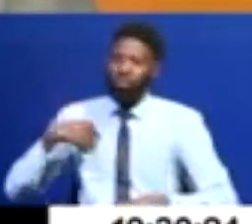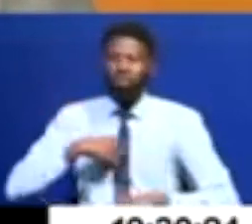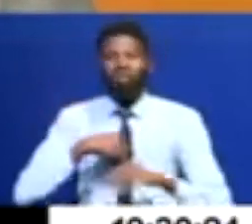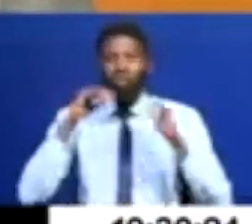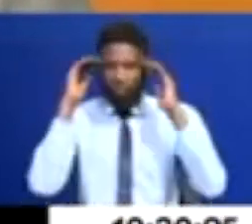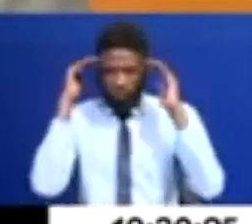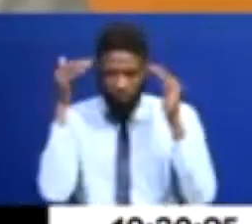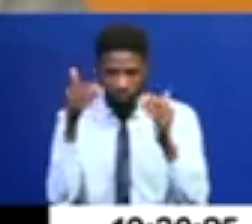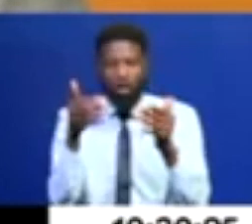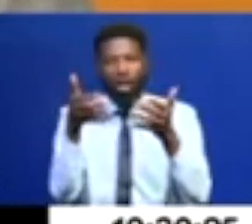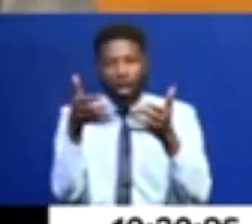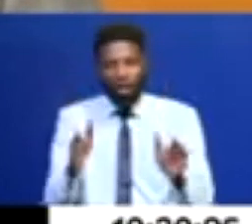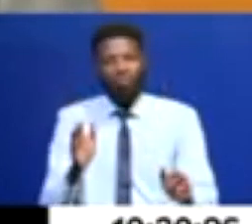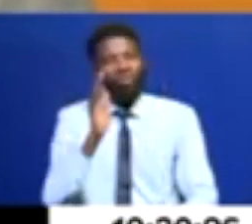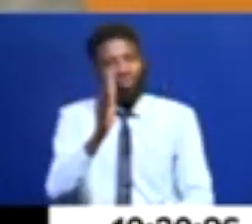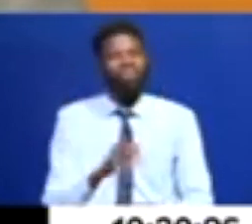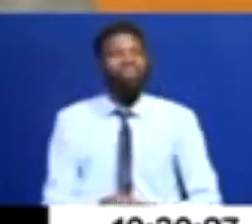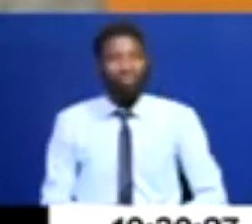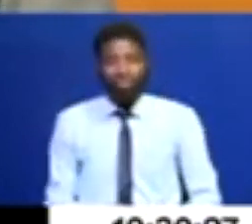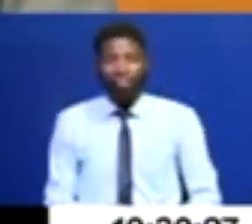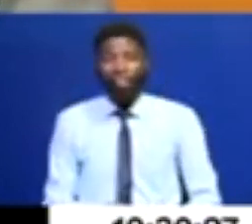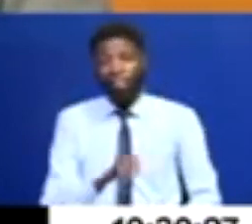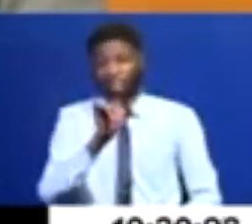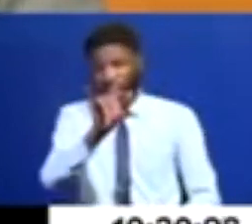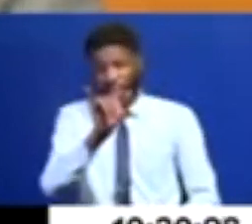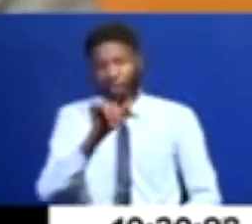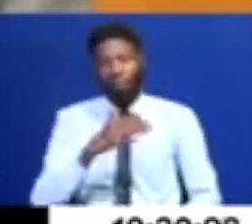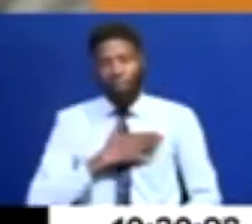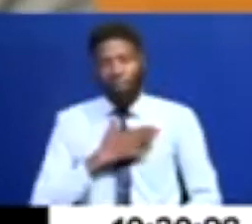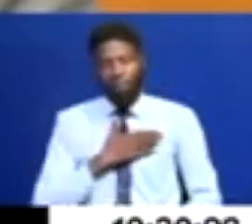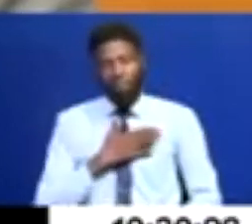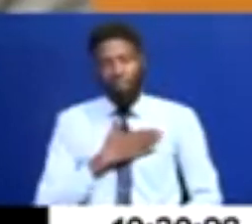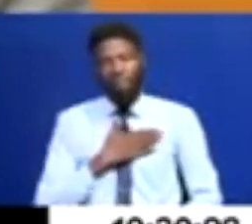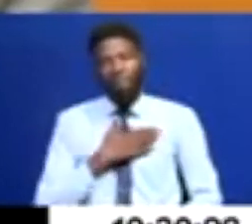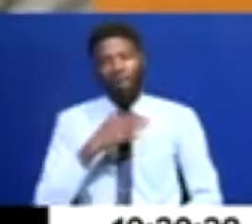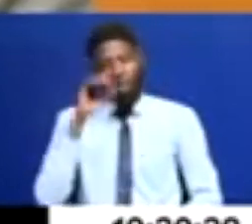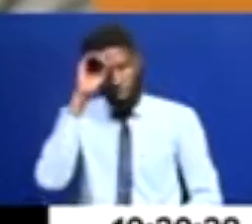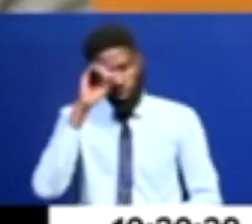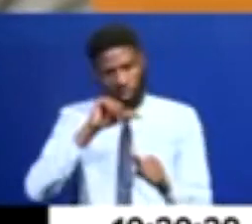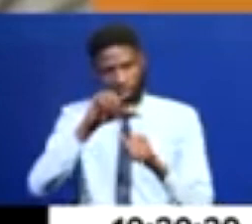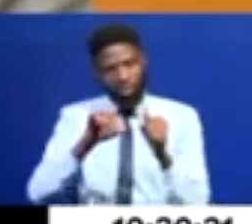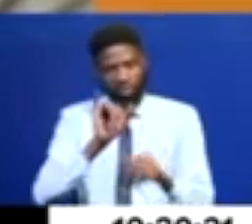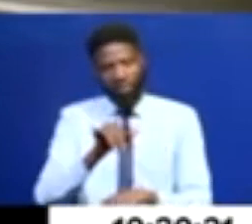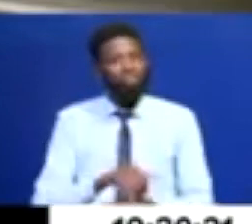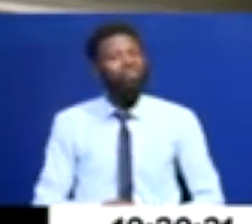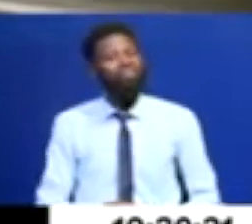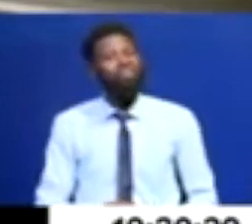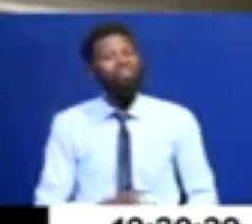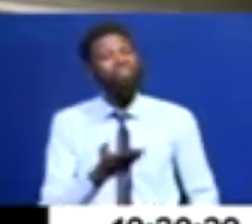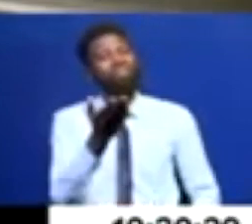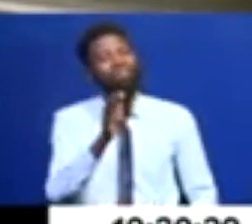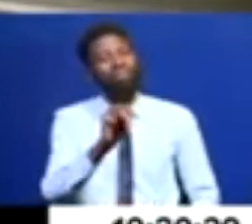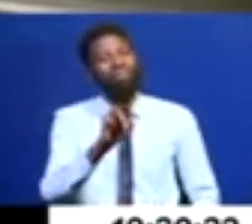focus. Yes. Yes, that would be my submission on that. Moturi, do you agree